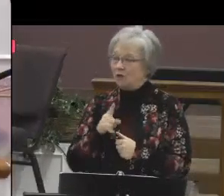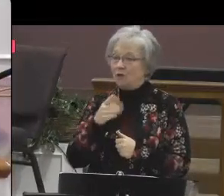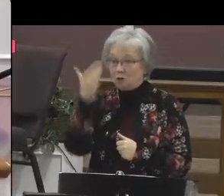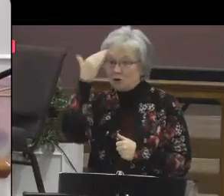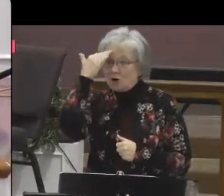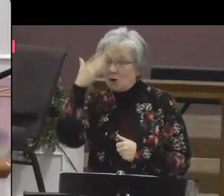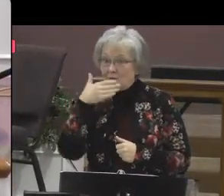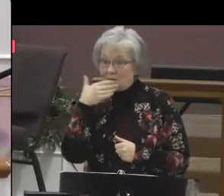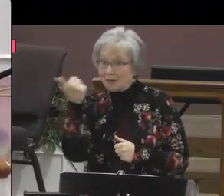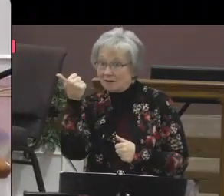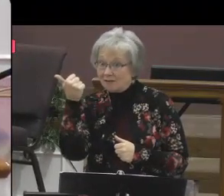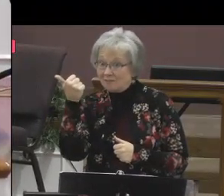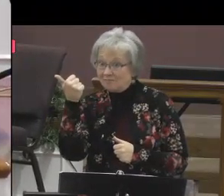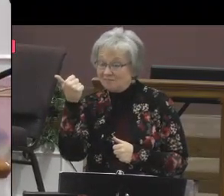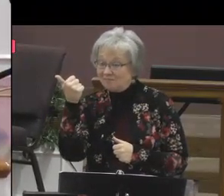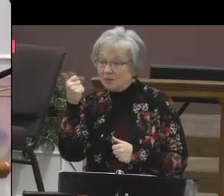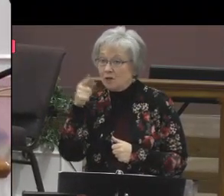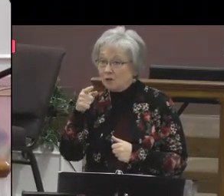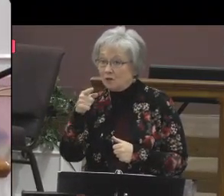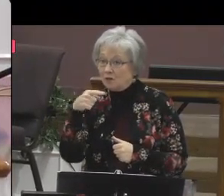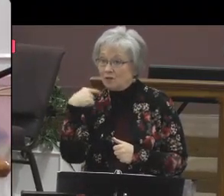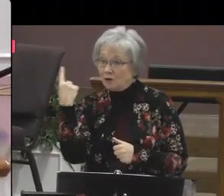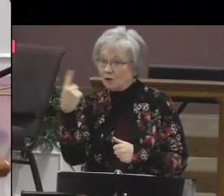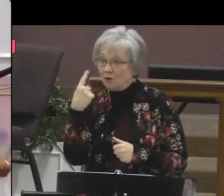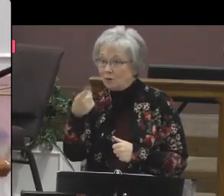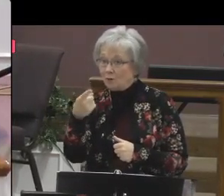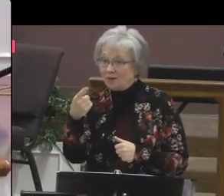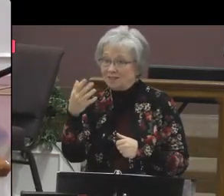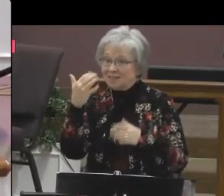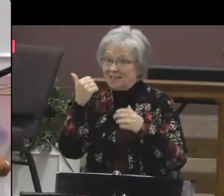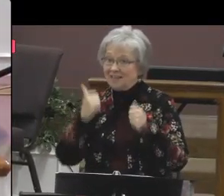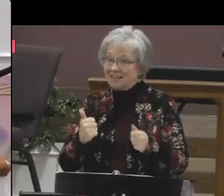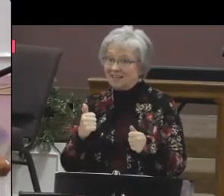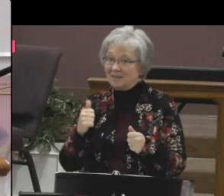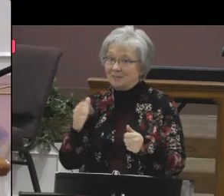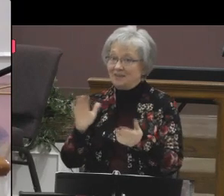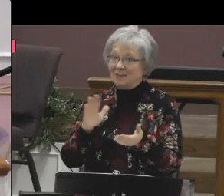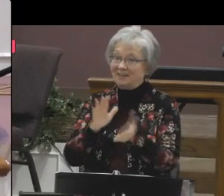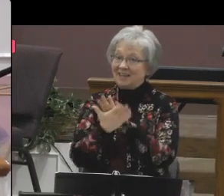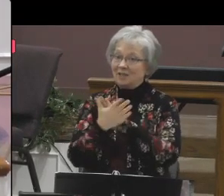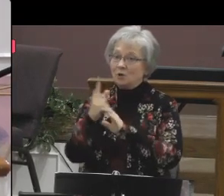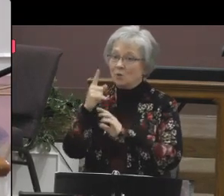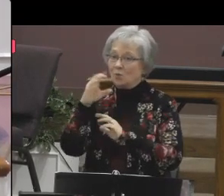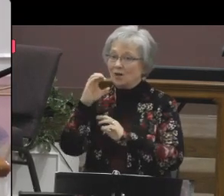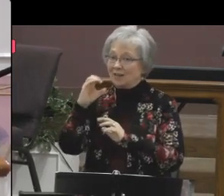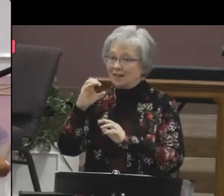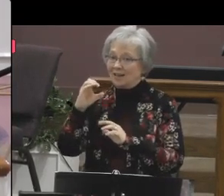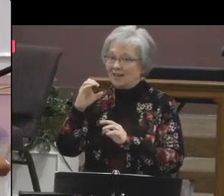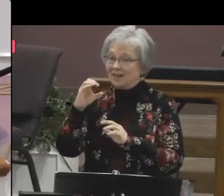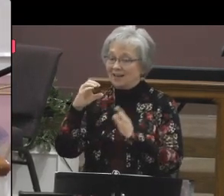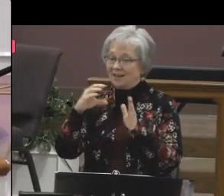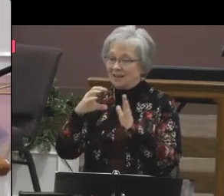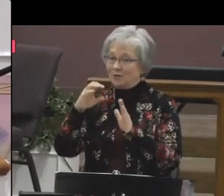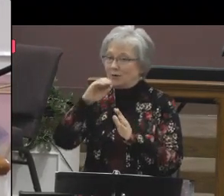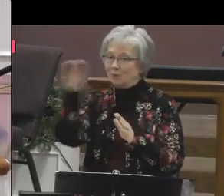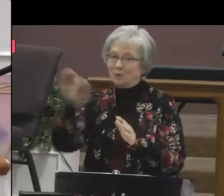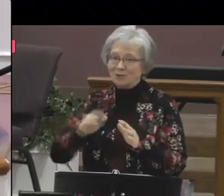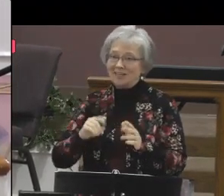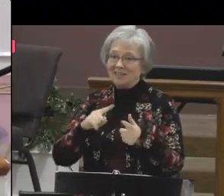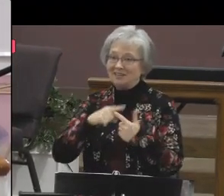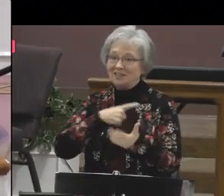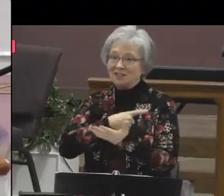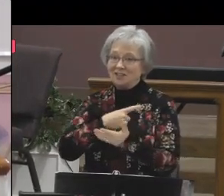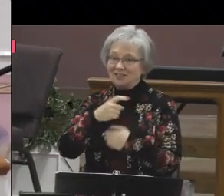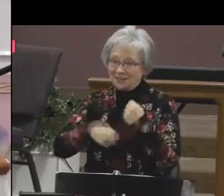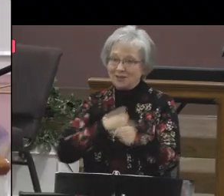you know what's more? Is you're the only ones that can get 100% this year. Because everybody who's not here,